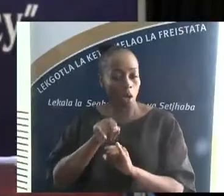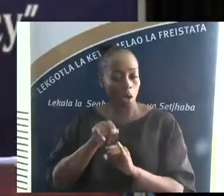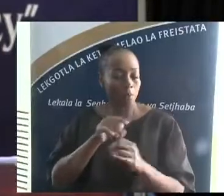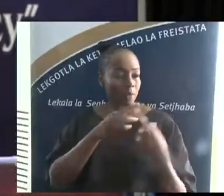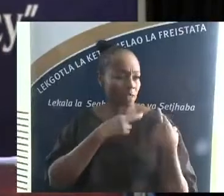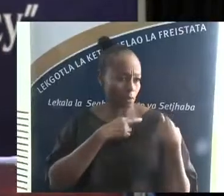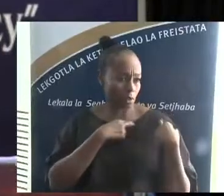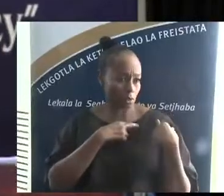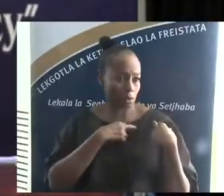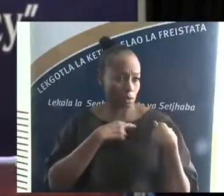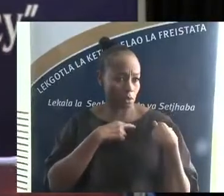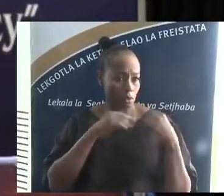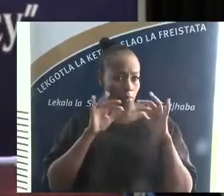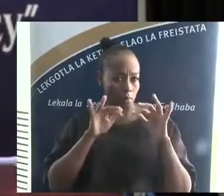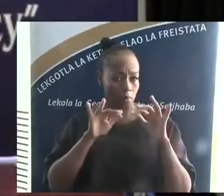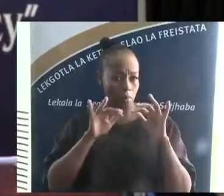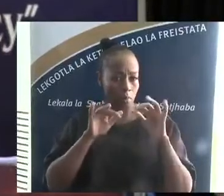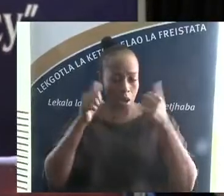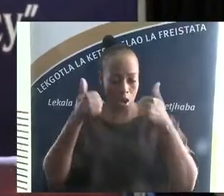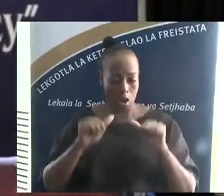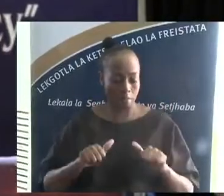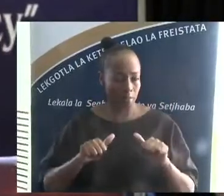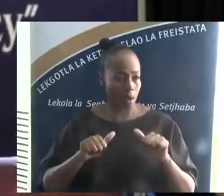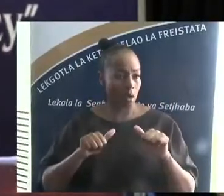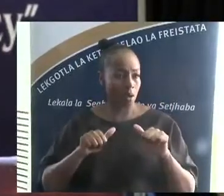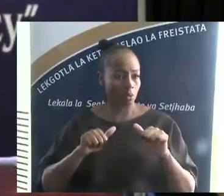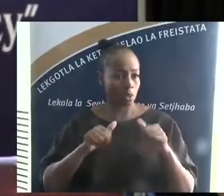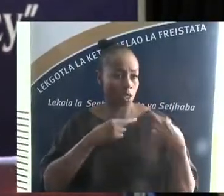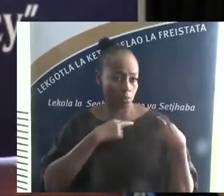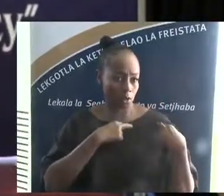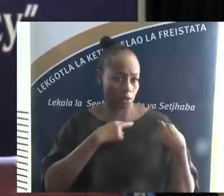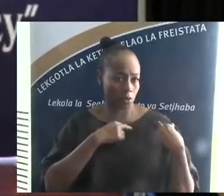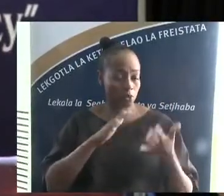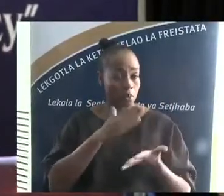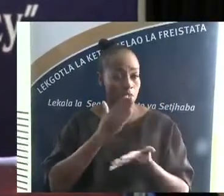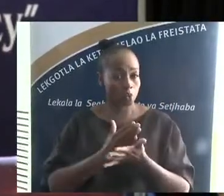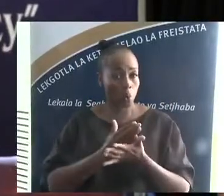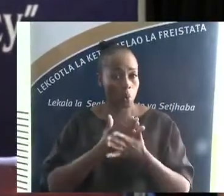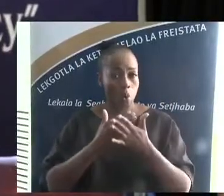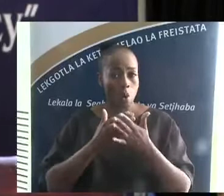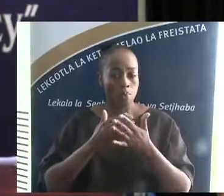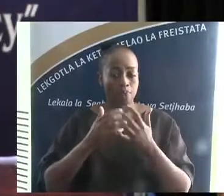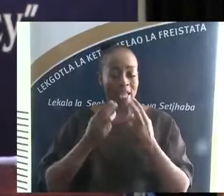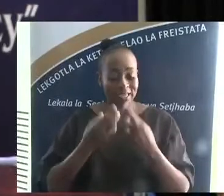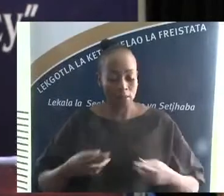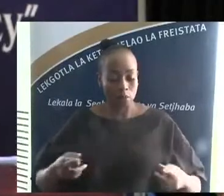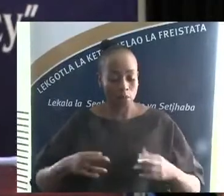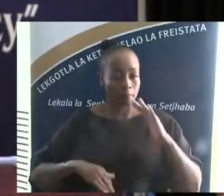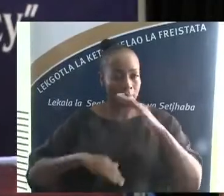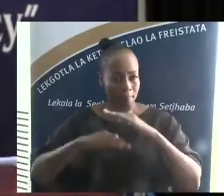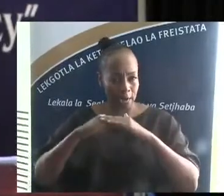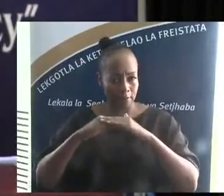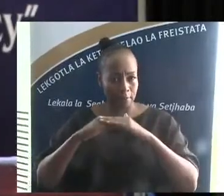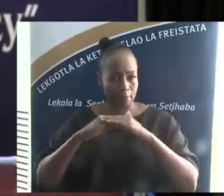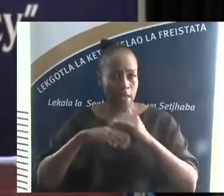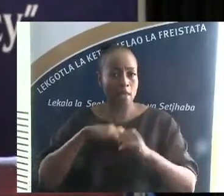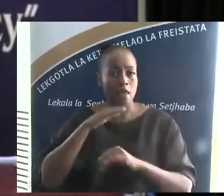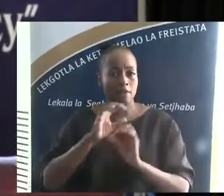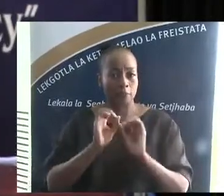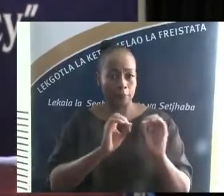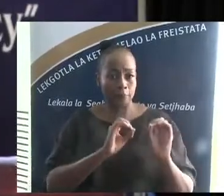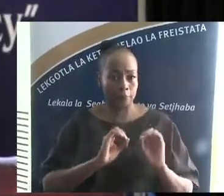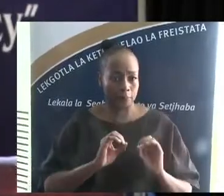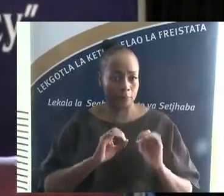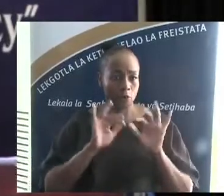and public sector. Making sure that the limited resources yields better, tangible services for our